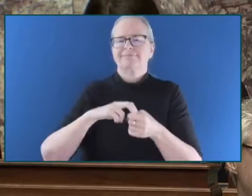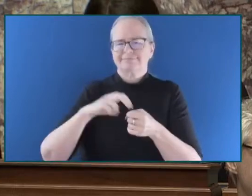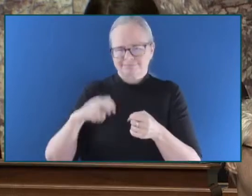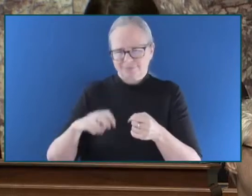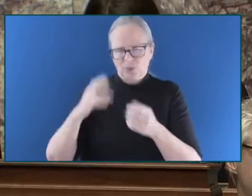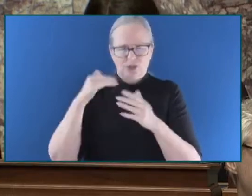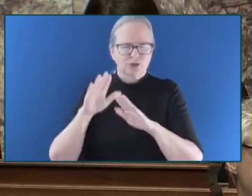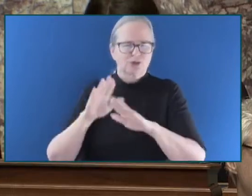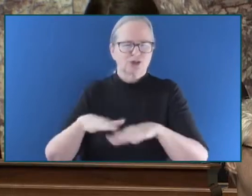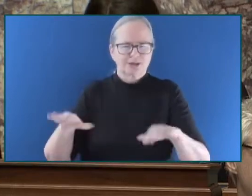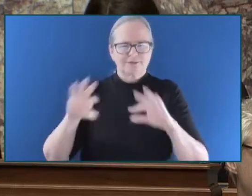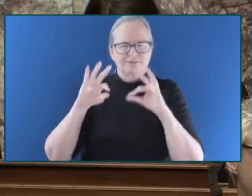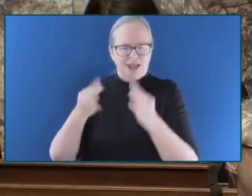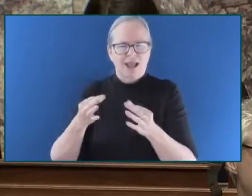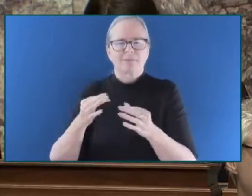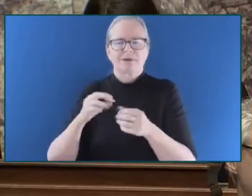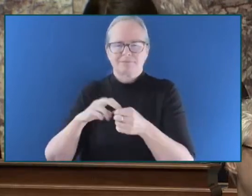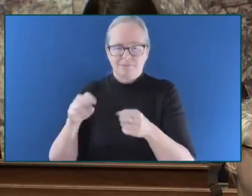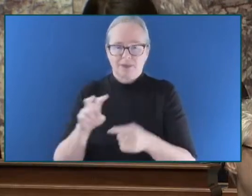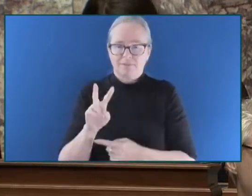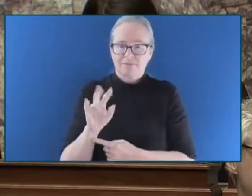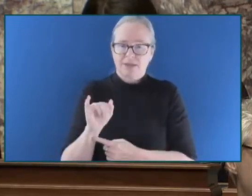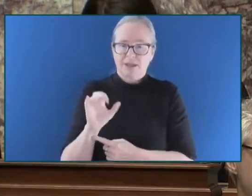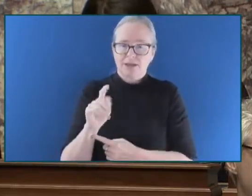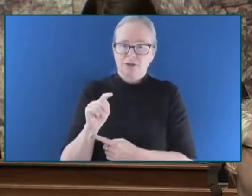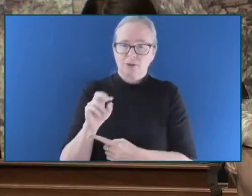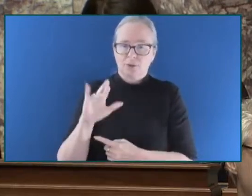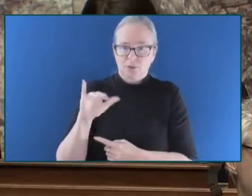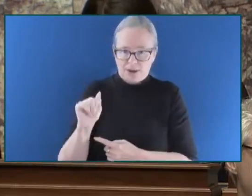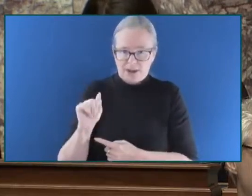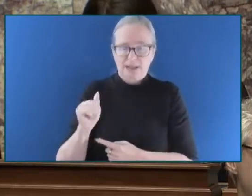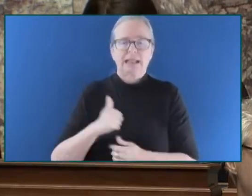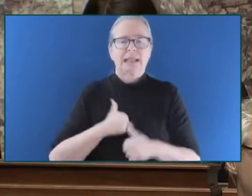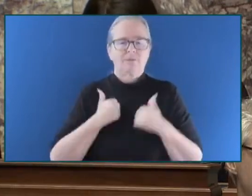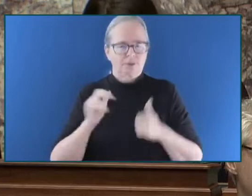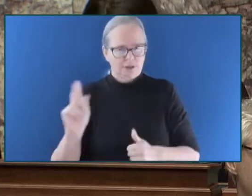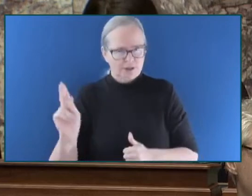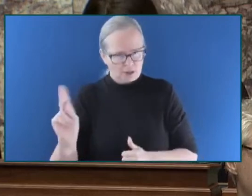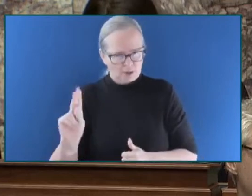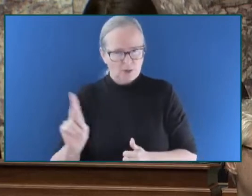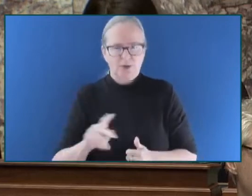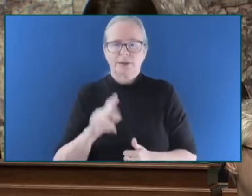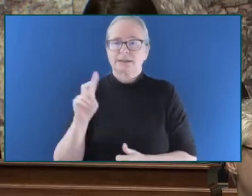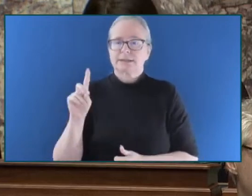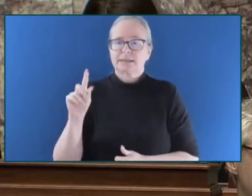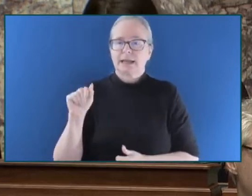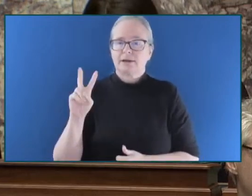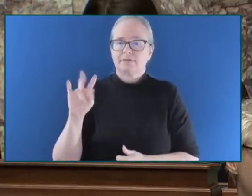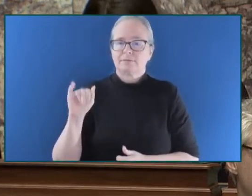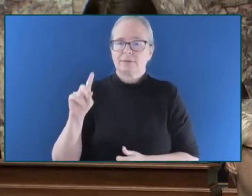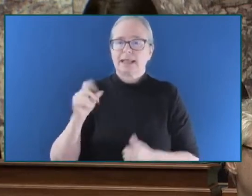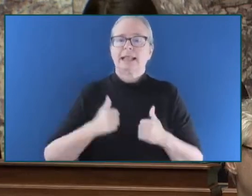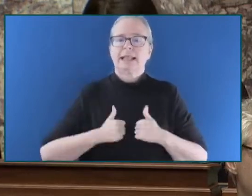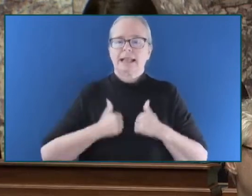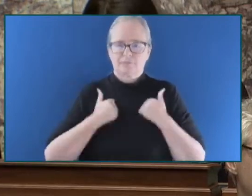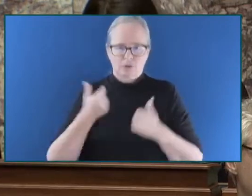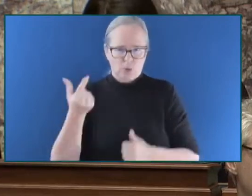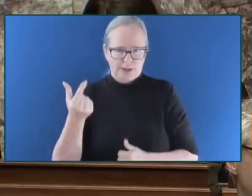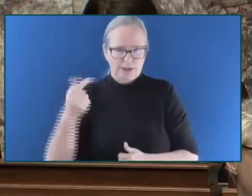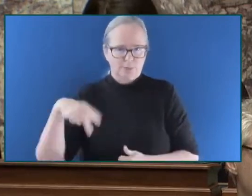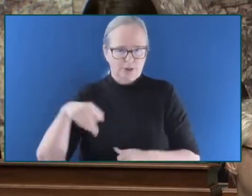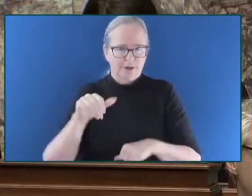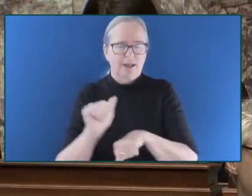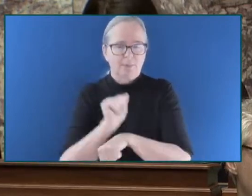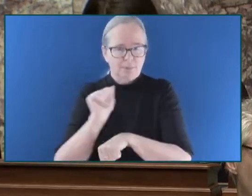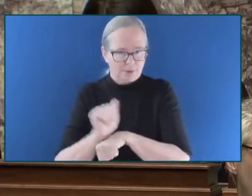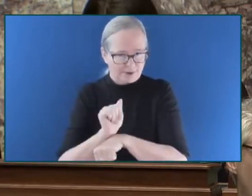David Roberts, who lives in Grand Prairie, Alberta. In total, she's worked, if you can believe it, for 15 ministers in